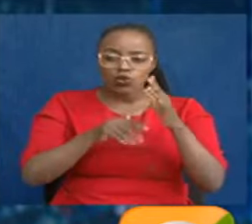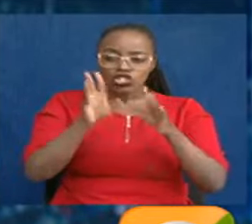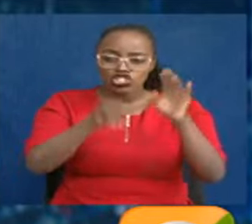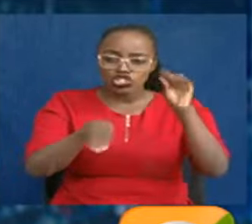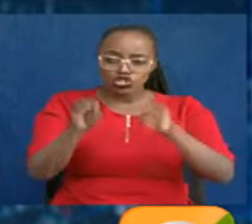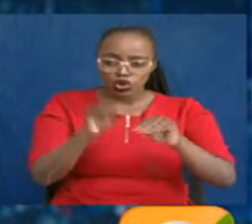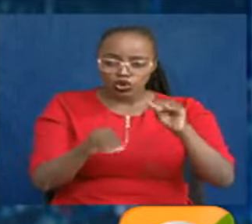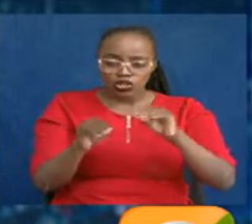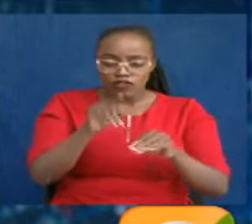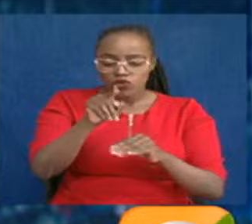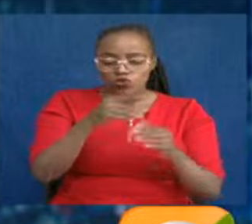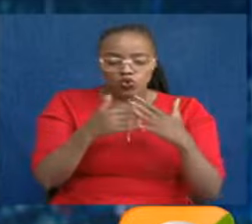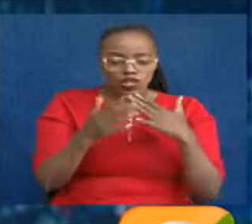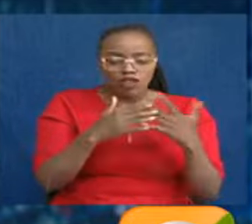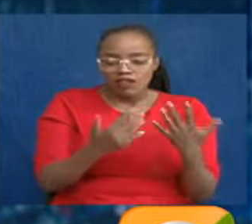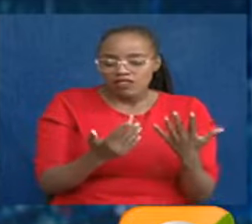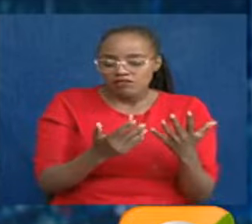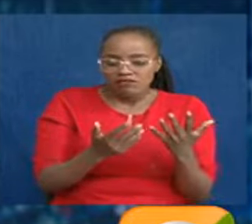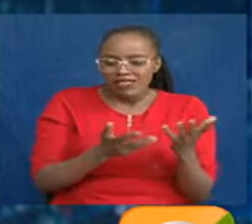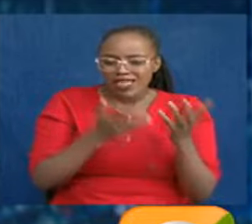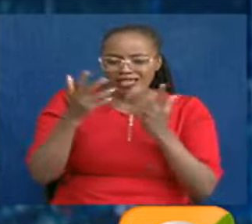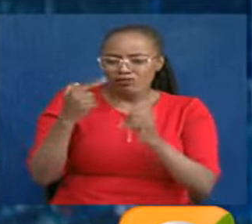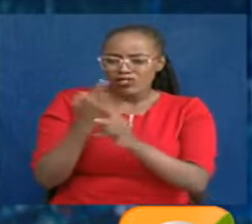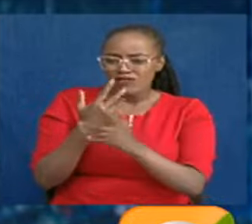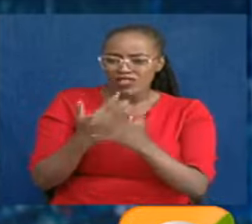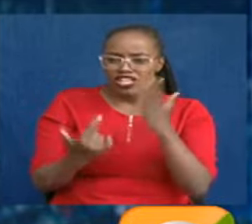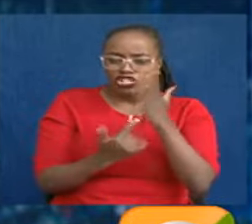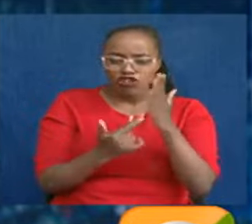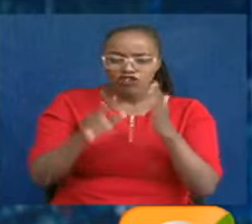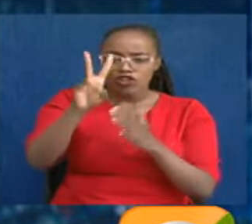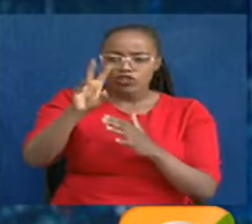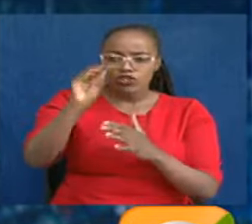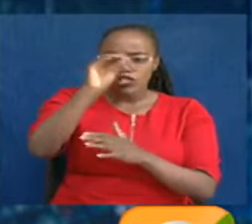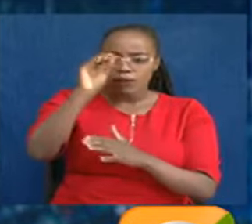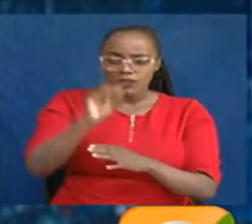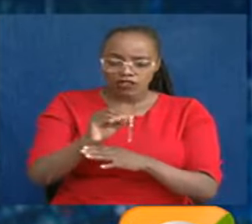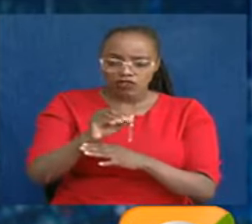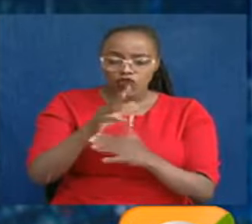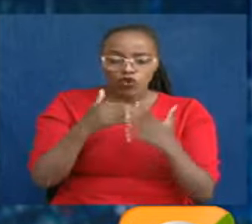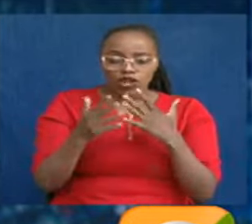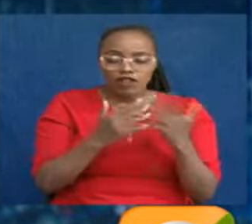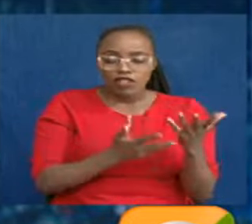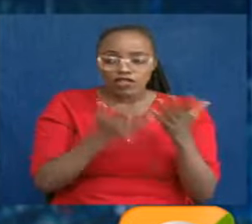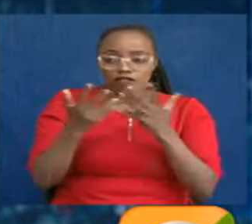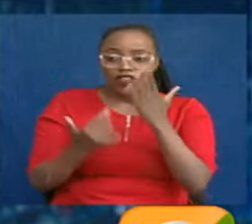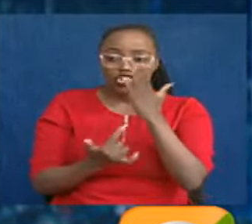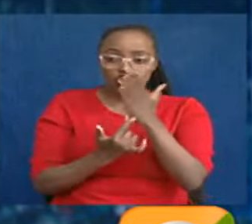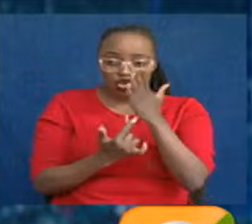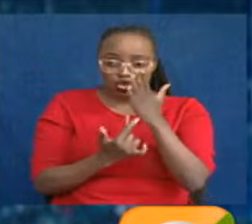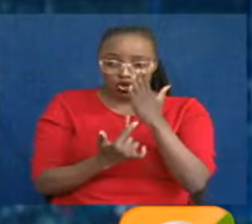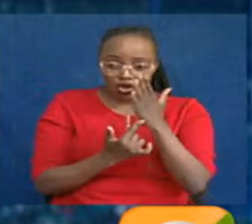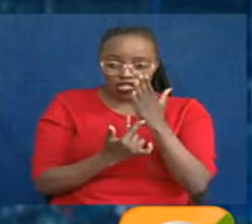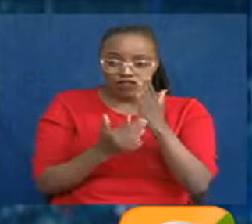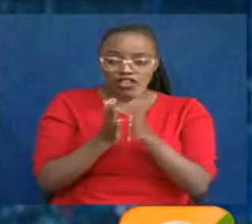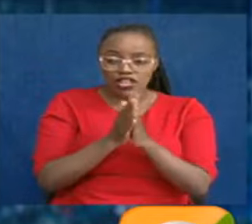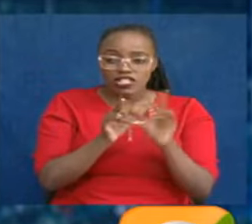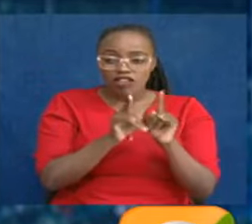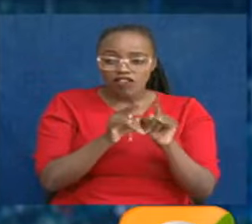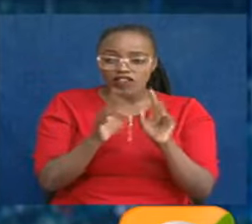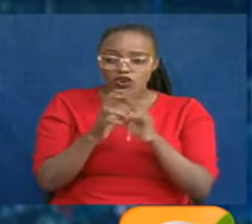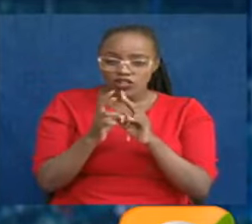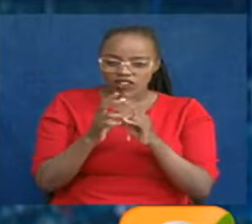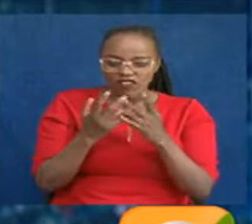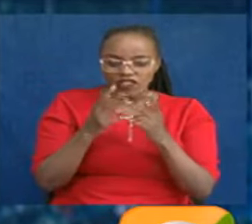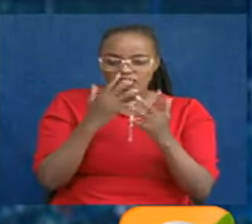to their exports, it's technology. Over 20% of the exports in technology, including semiconductors,